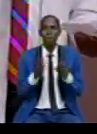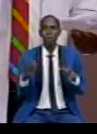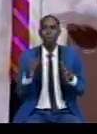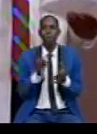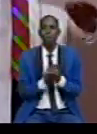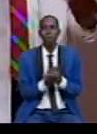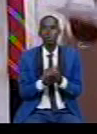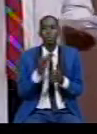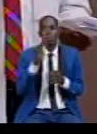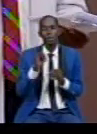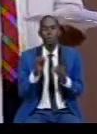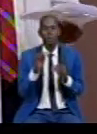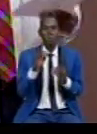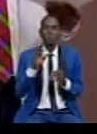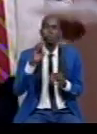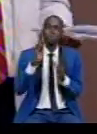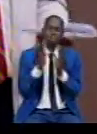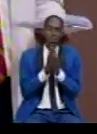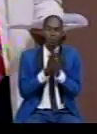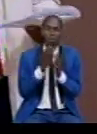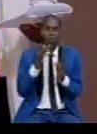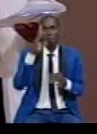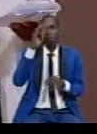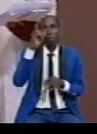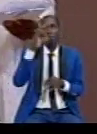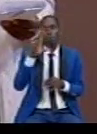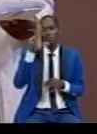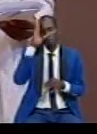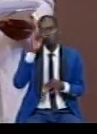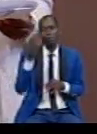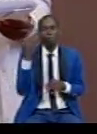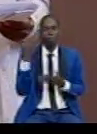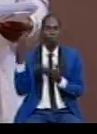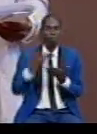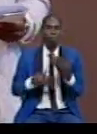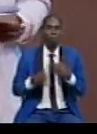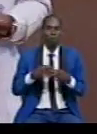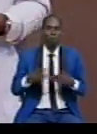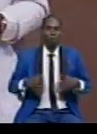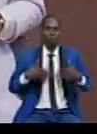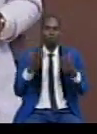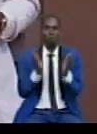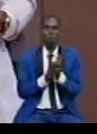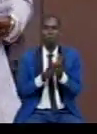prayer of God, he was brought back to life. Praise the Lord.